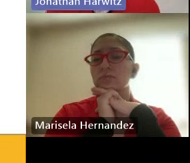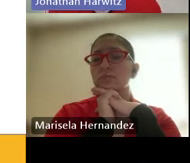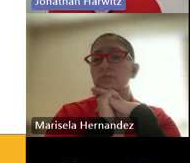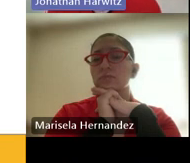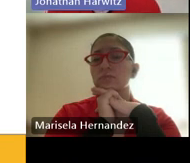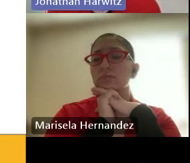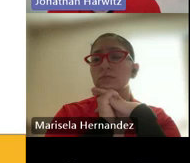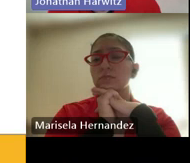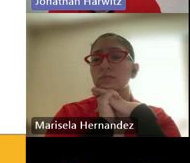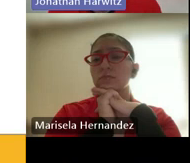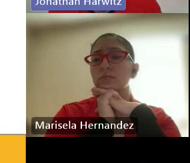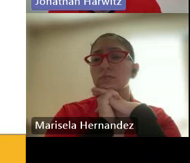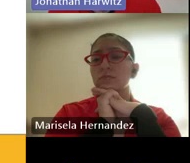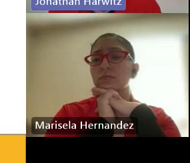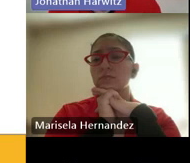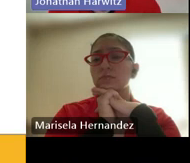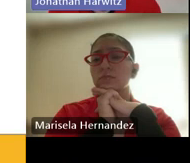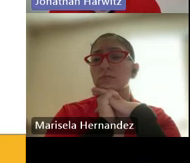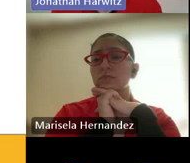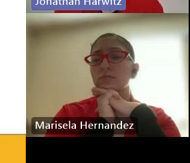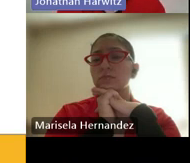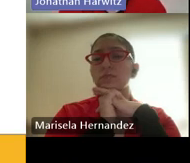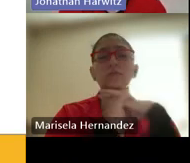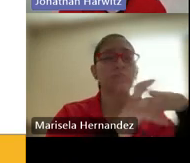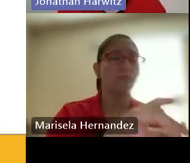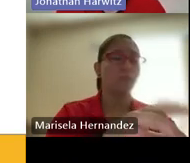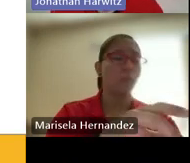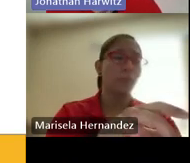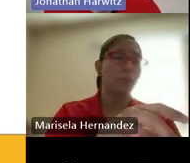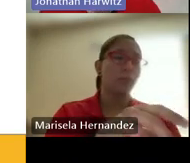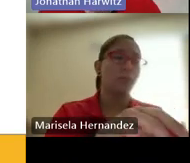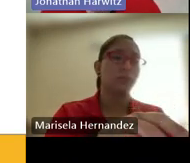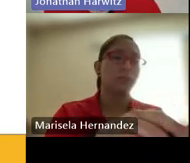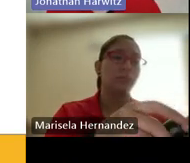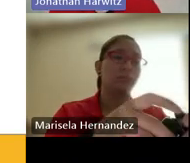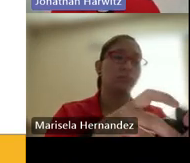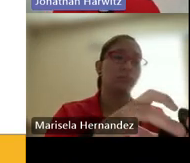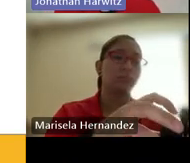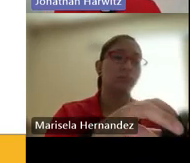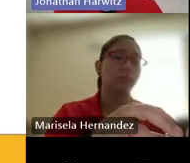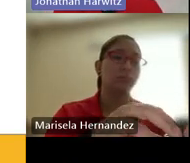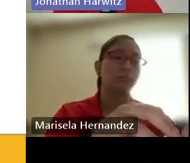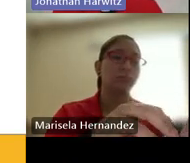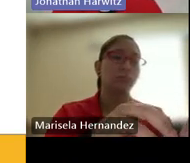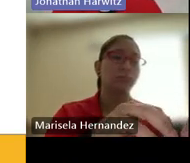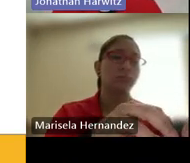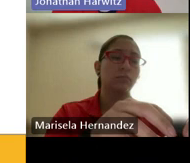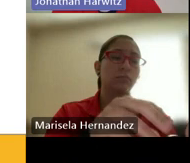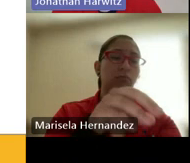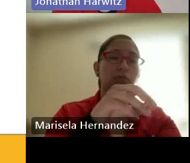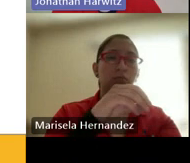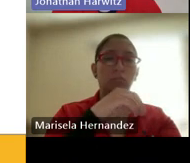initiative that's been around for well over a decade now called the Rental Assistance Demonstration, or RAD.